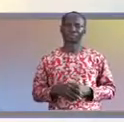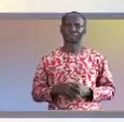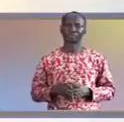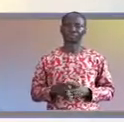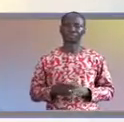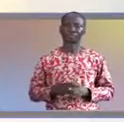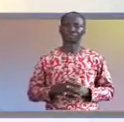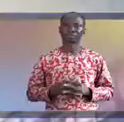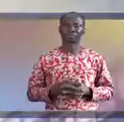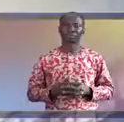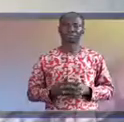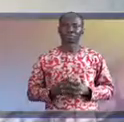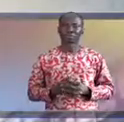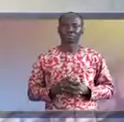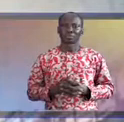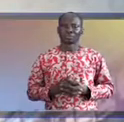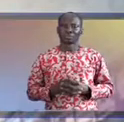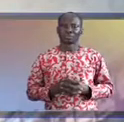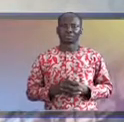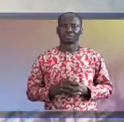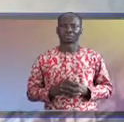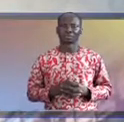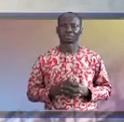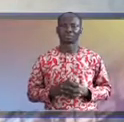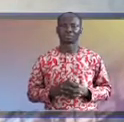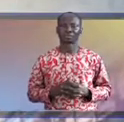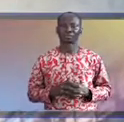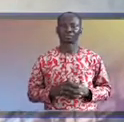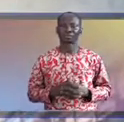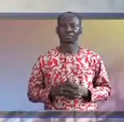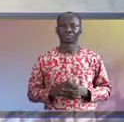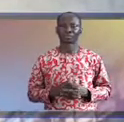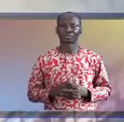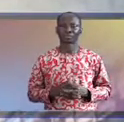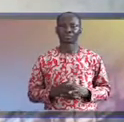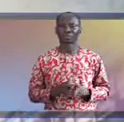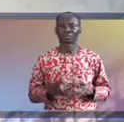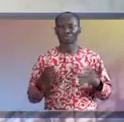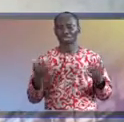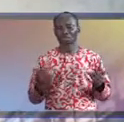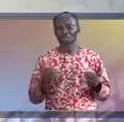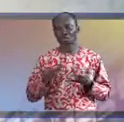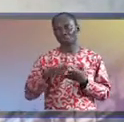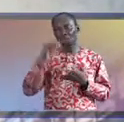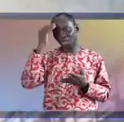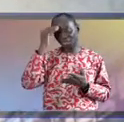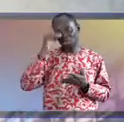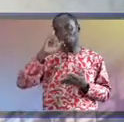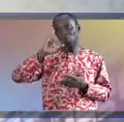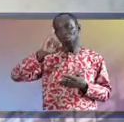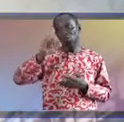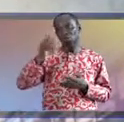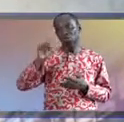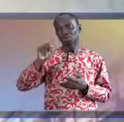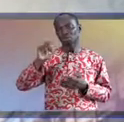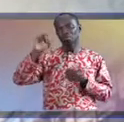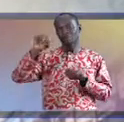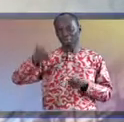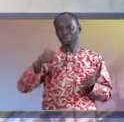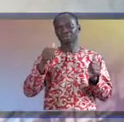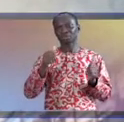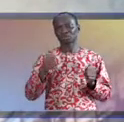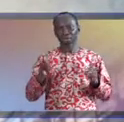next online, as we look at the subject of baptism, is the baptism of John the Baptist. He was specially